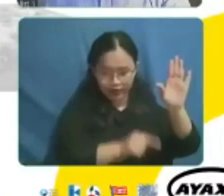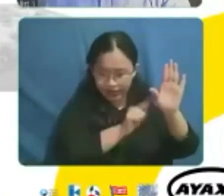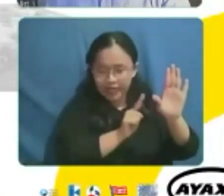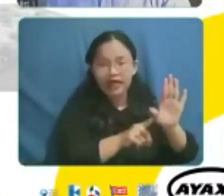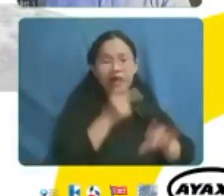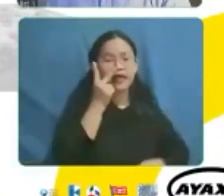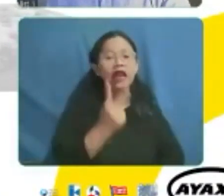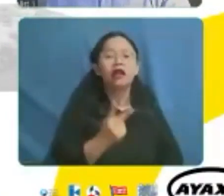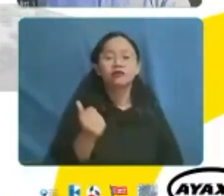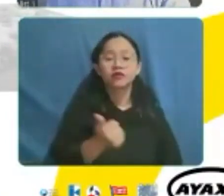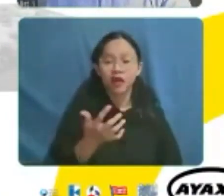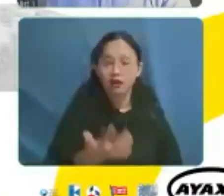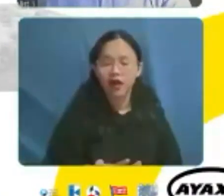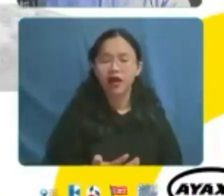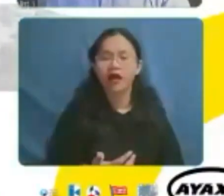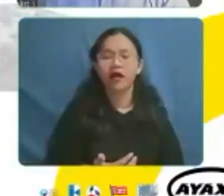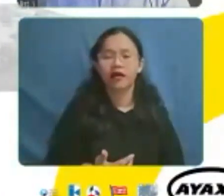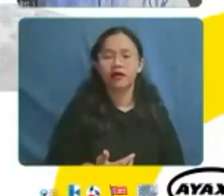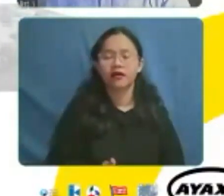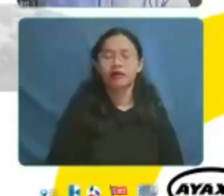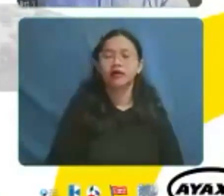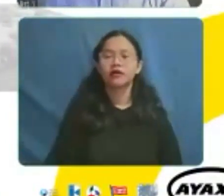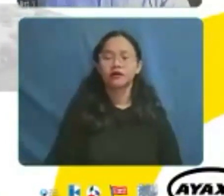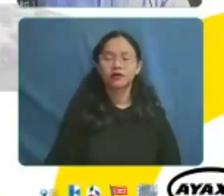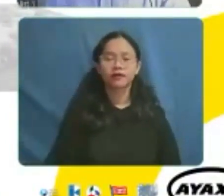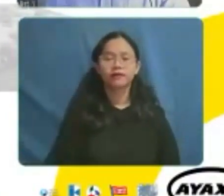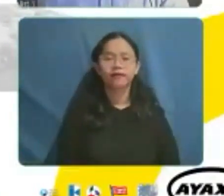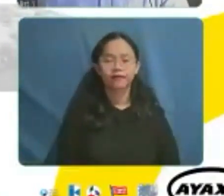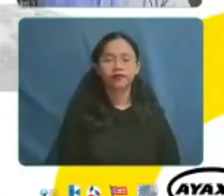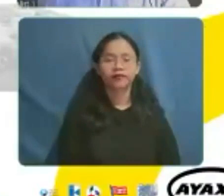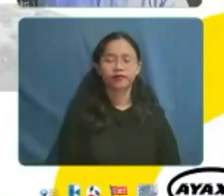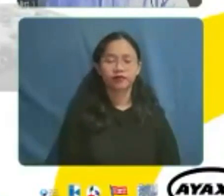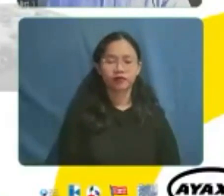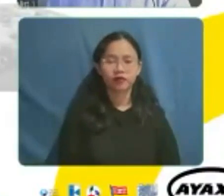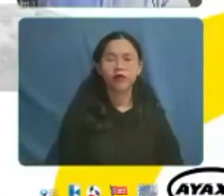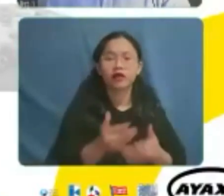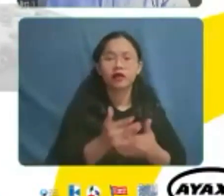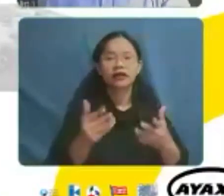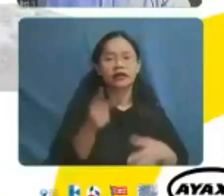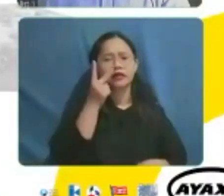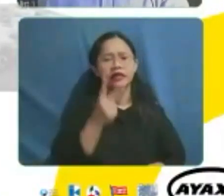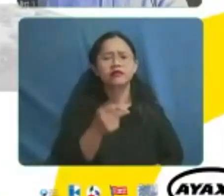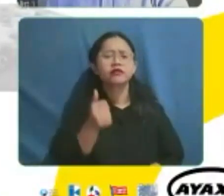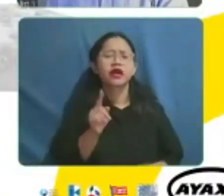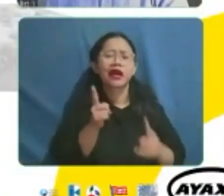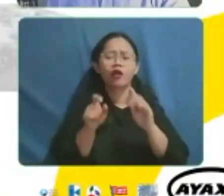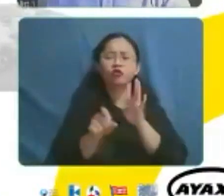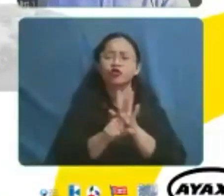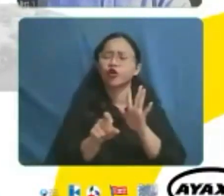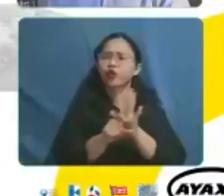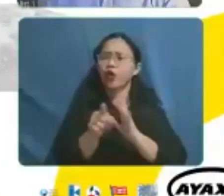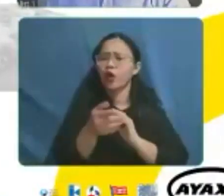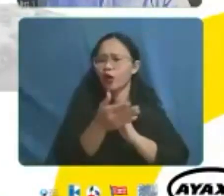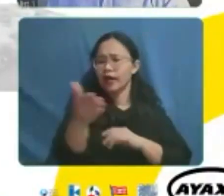if you reduce your air pollution only a small amount, they won't make much difference to your risk because the curve is